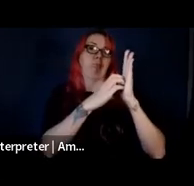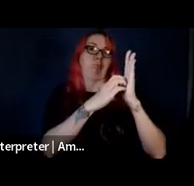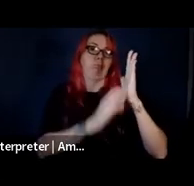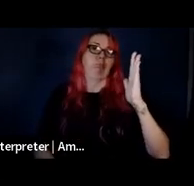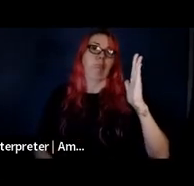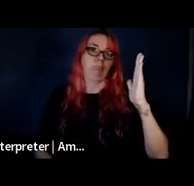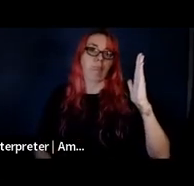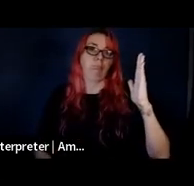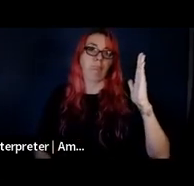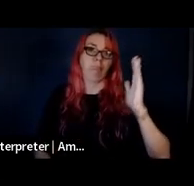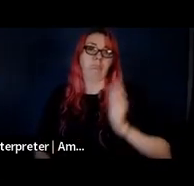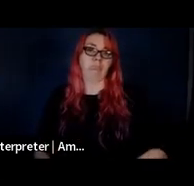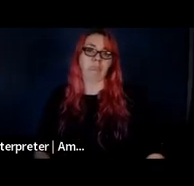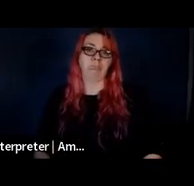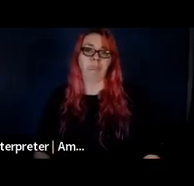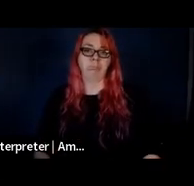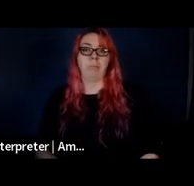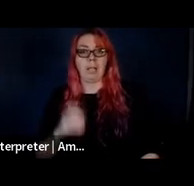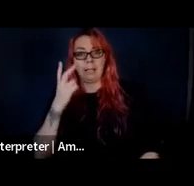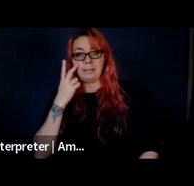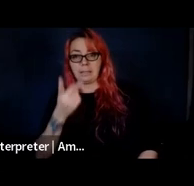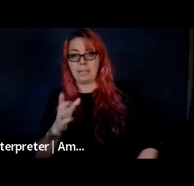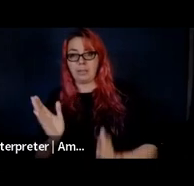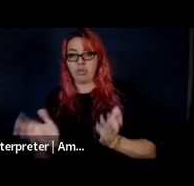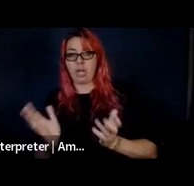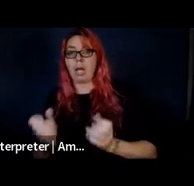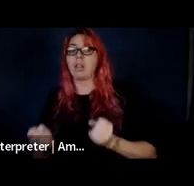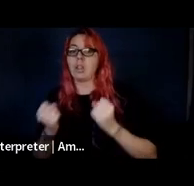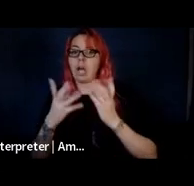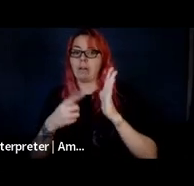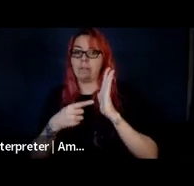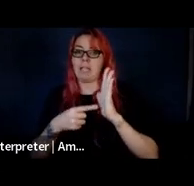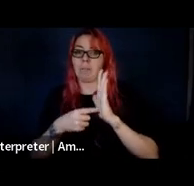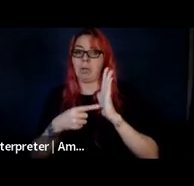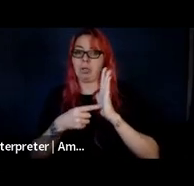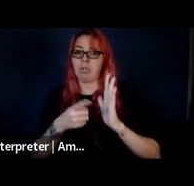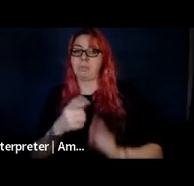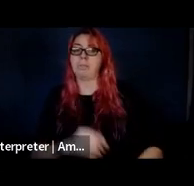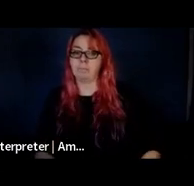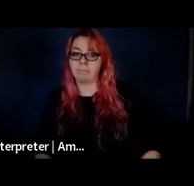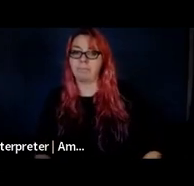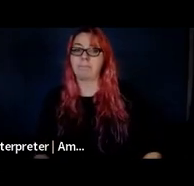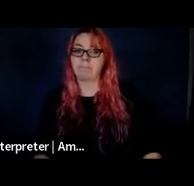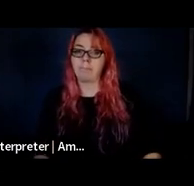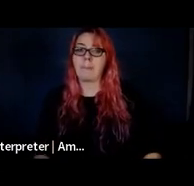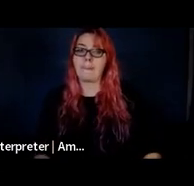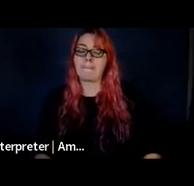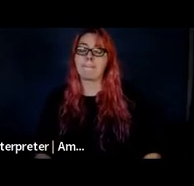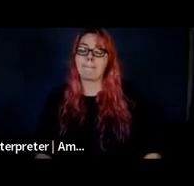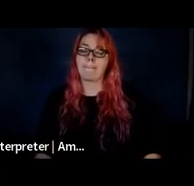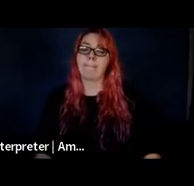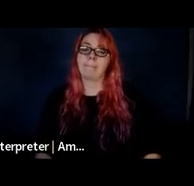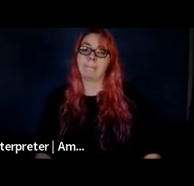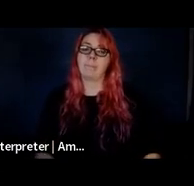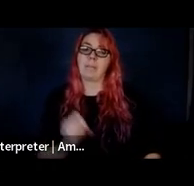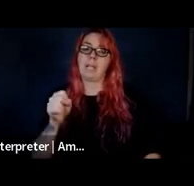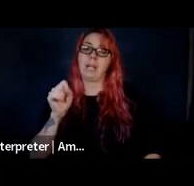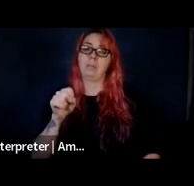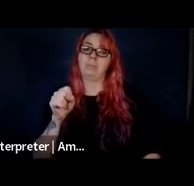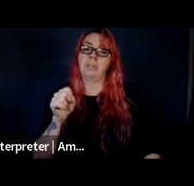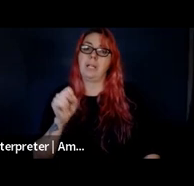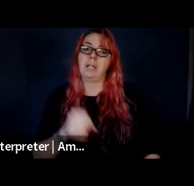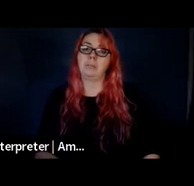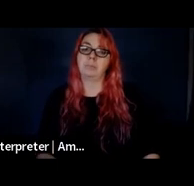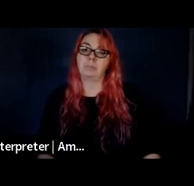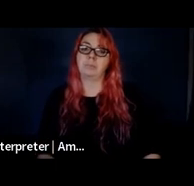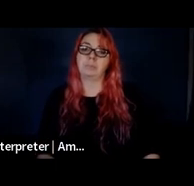See, there's lots of different examples coming. And I think, yeah, absolutely. And Douglas, yes, I would say, yeah, and that's